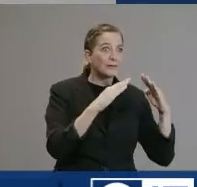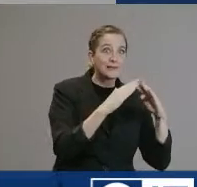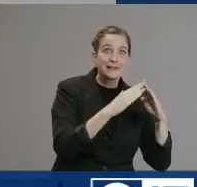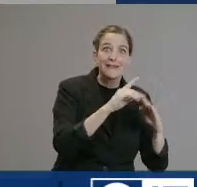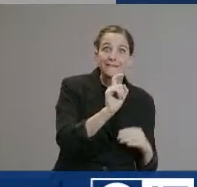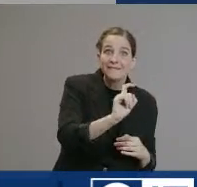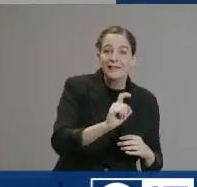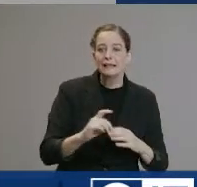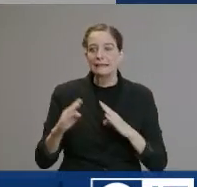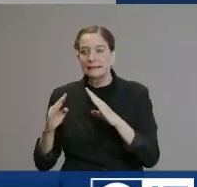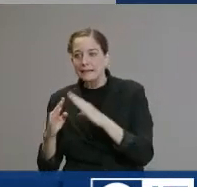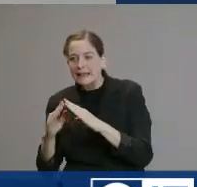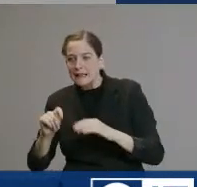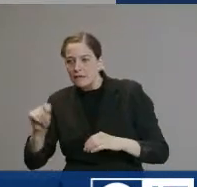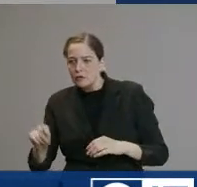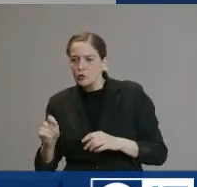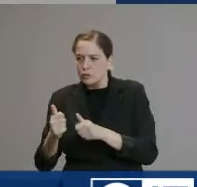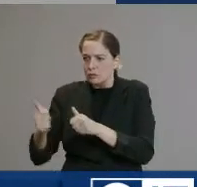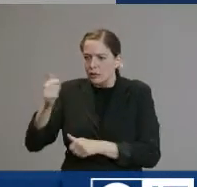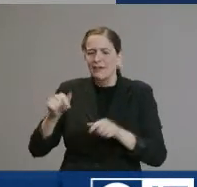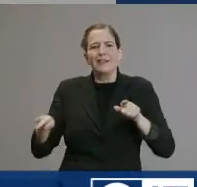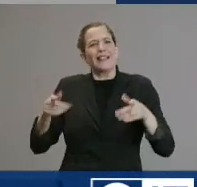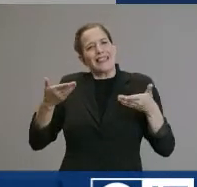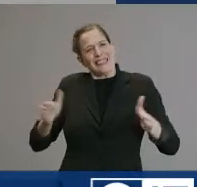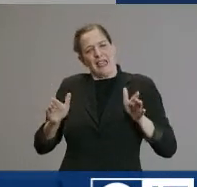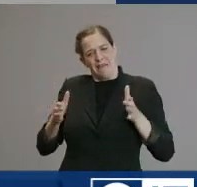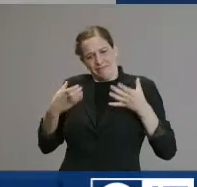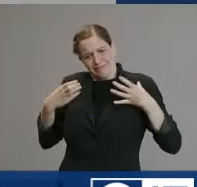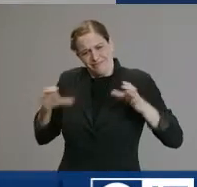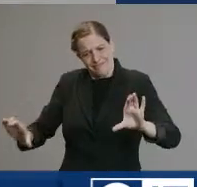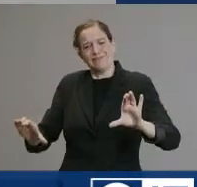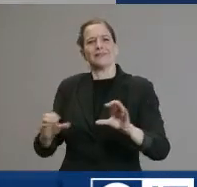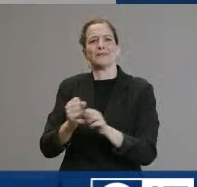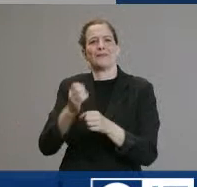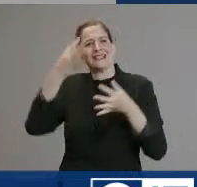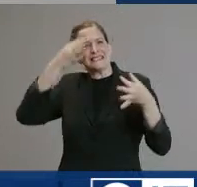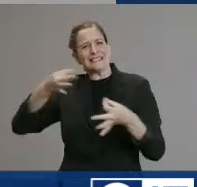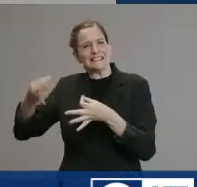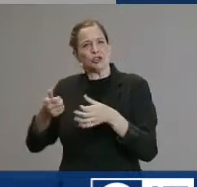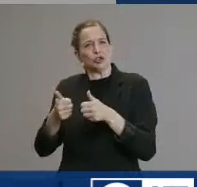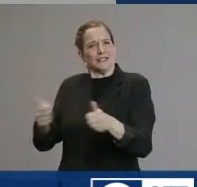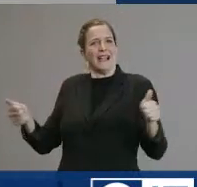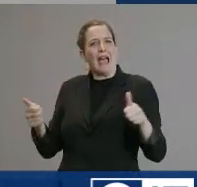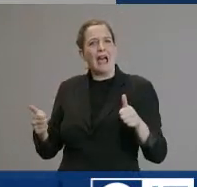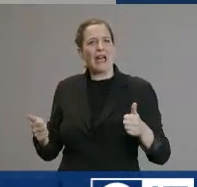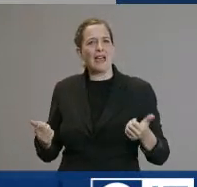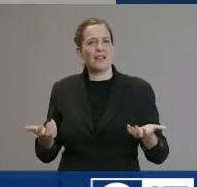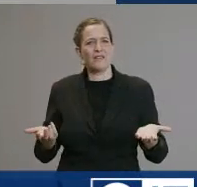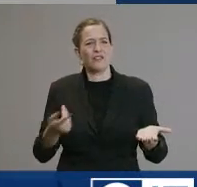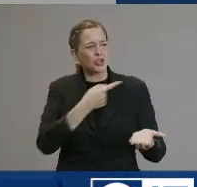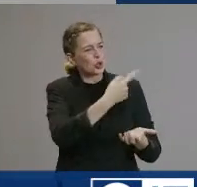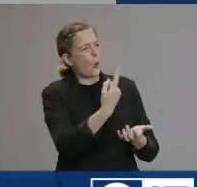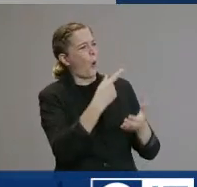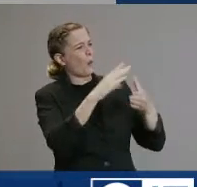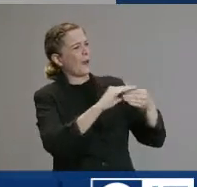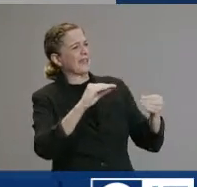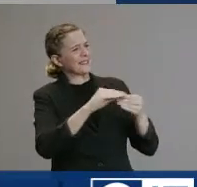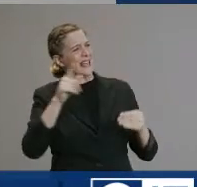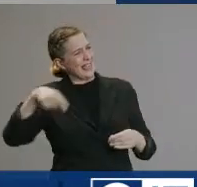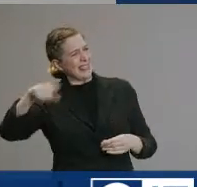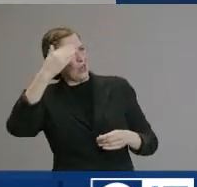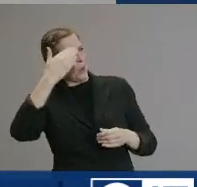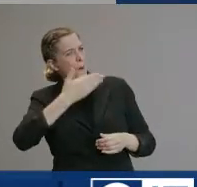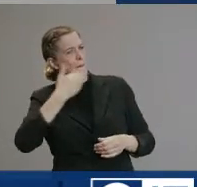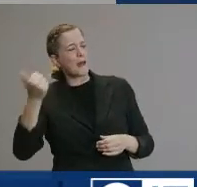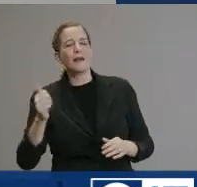people is best. Why not let them make the decisions? And I will continue to believe that the government closest to the people is